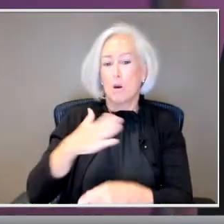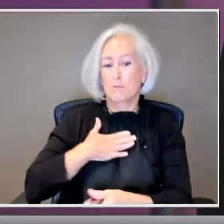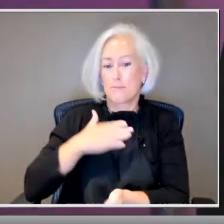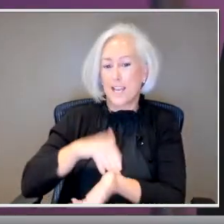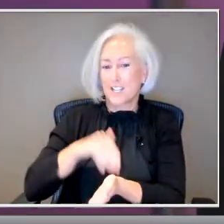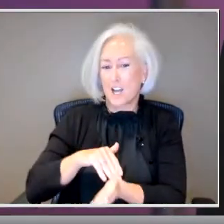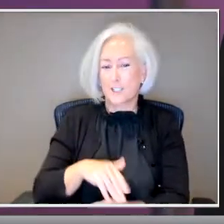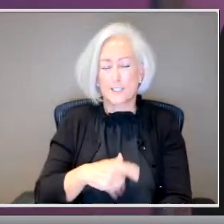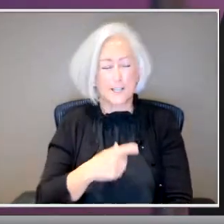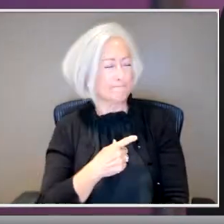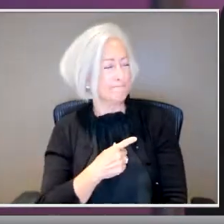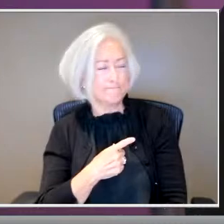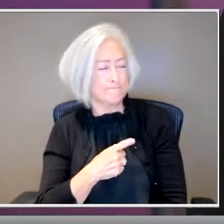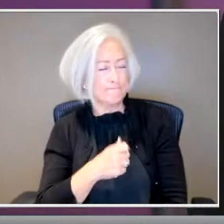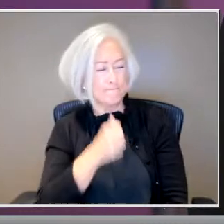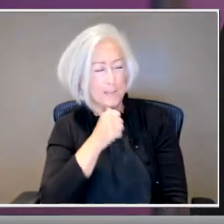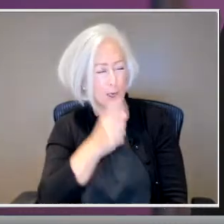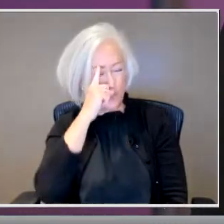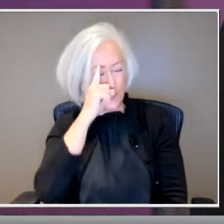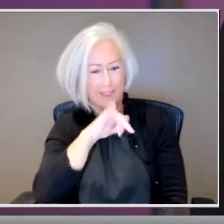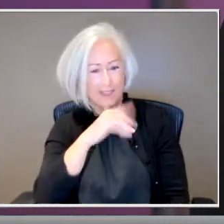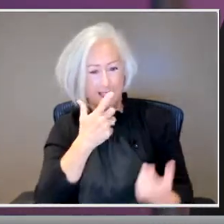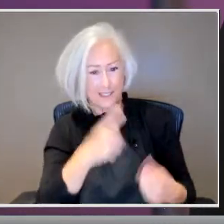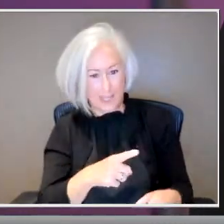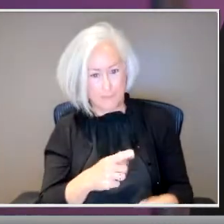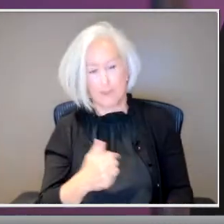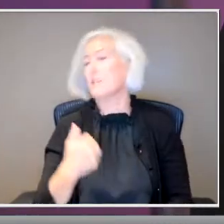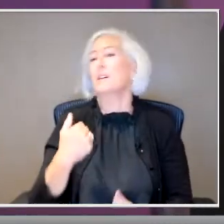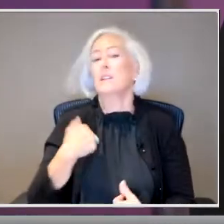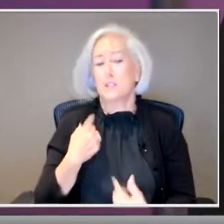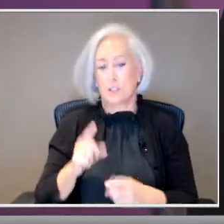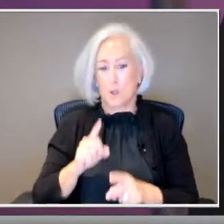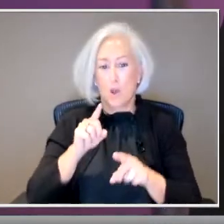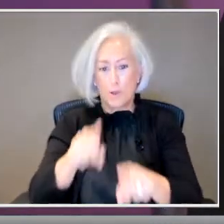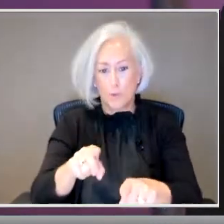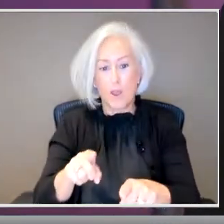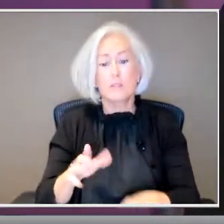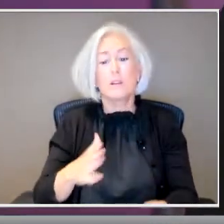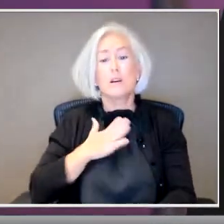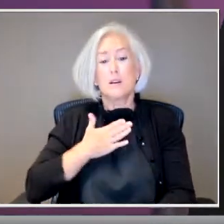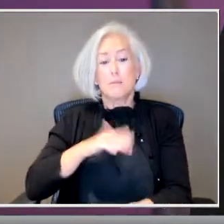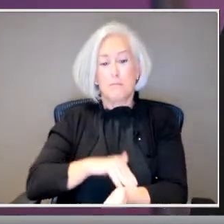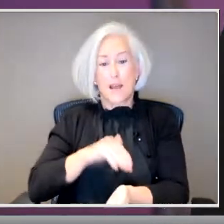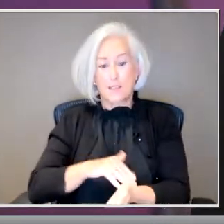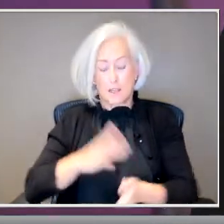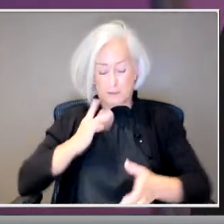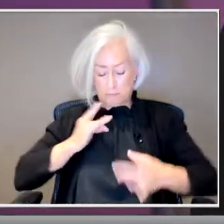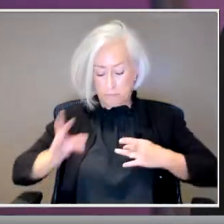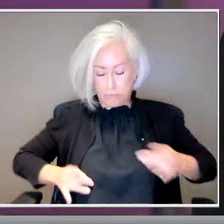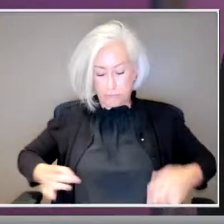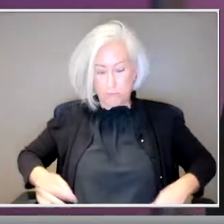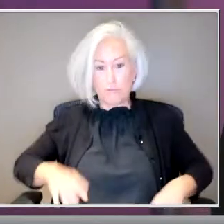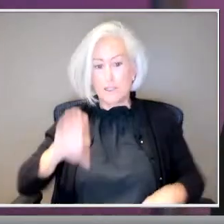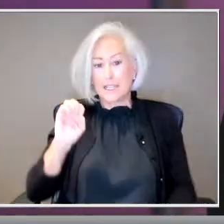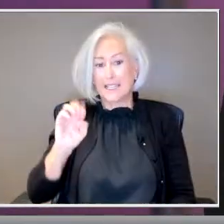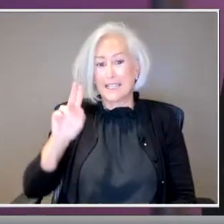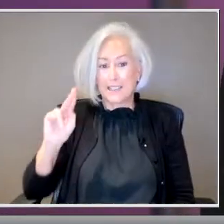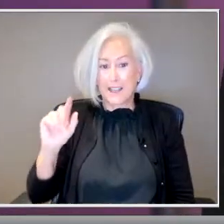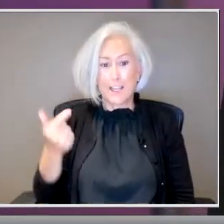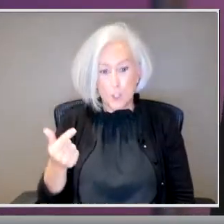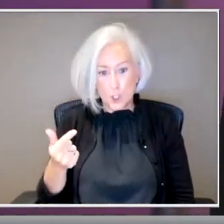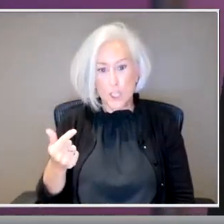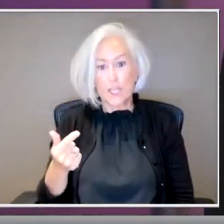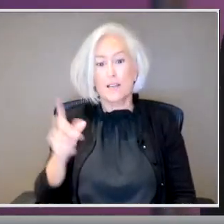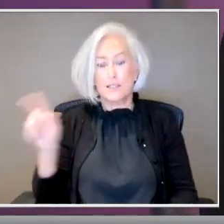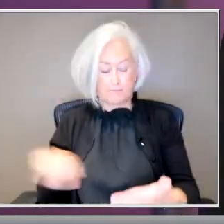going on. So when I went in for my physical, she just ran an EKG on me in the office, and she said it was PVCs. But at that time,